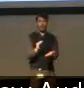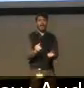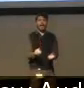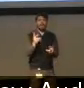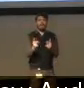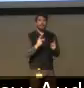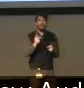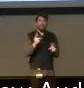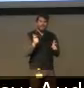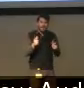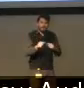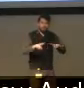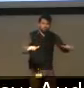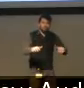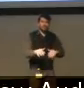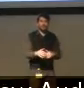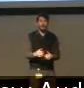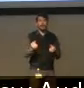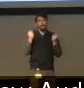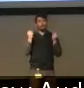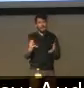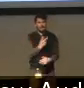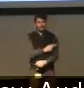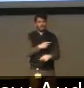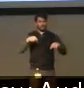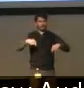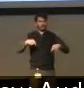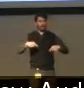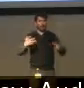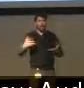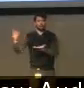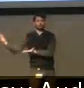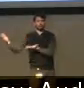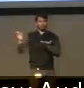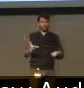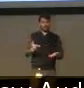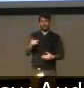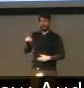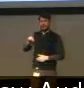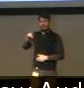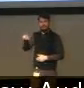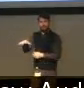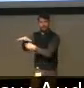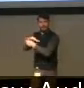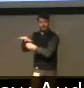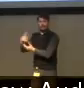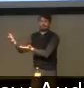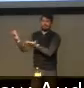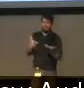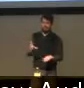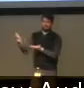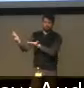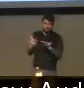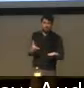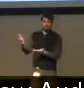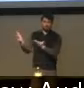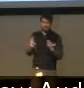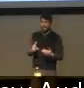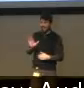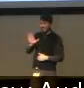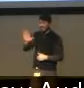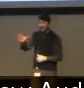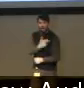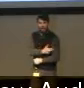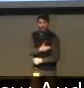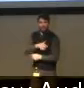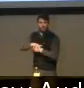The majority of those transfer patients have come from Detroit area hospitals in order to try and relieve some of the stress on those systems.